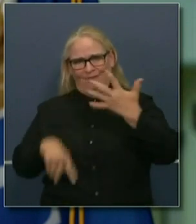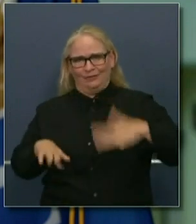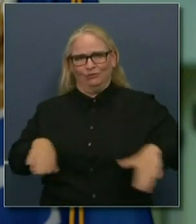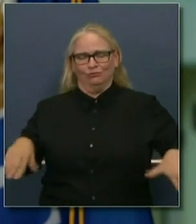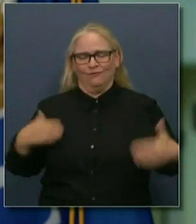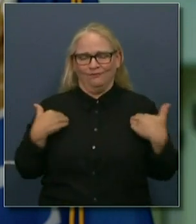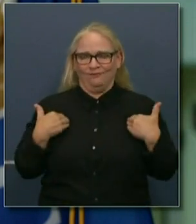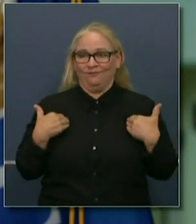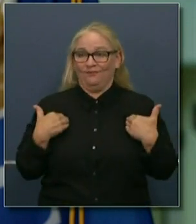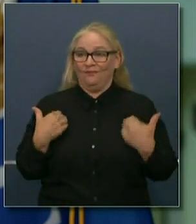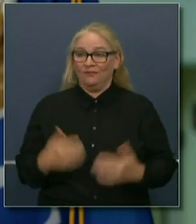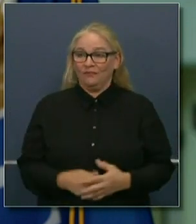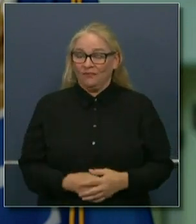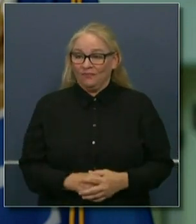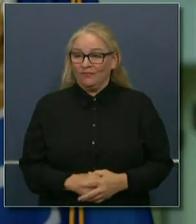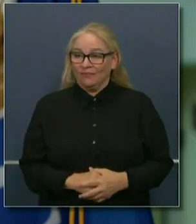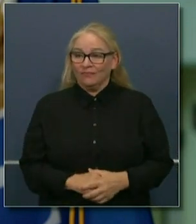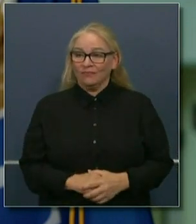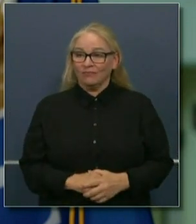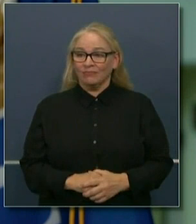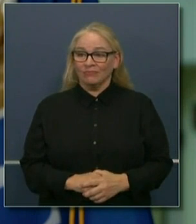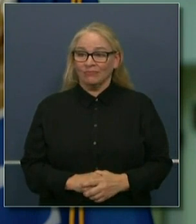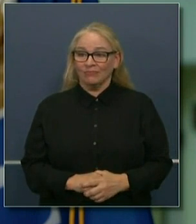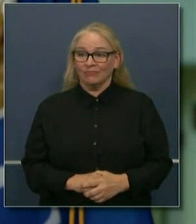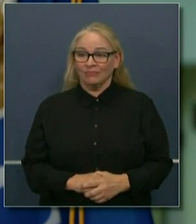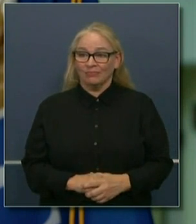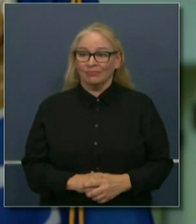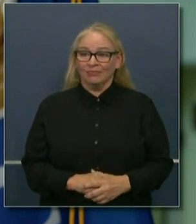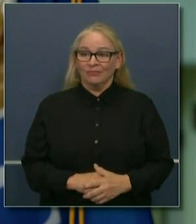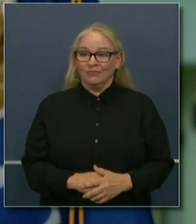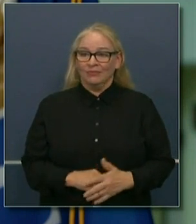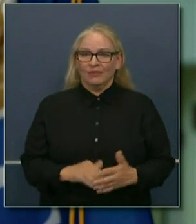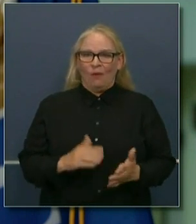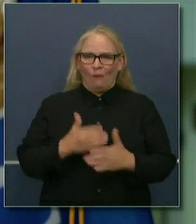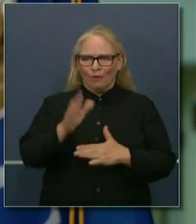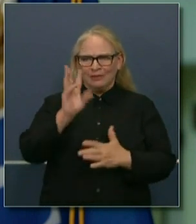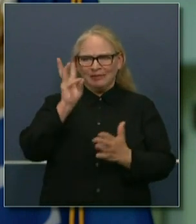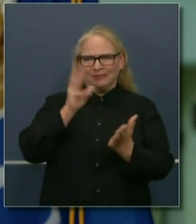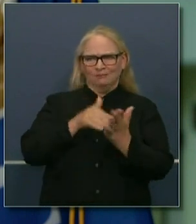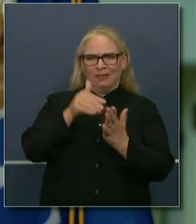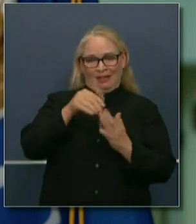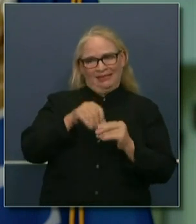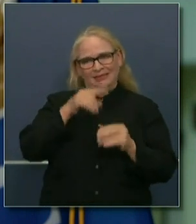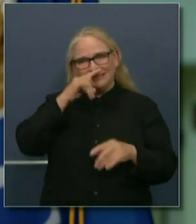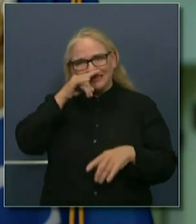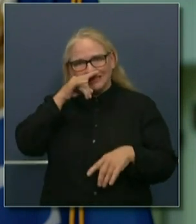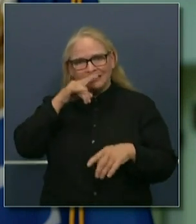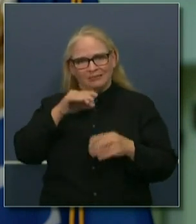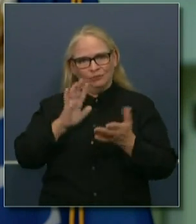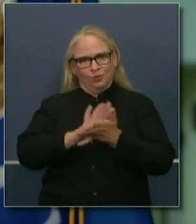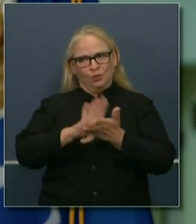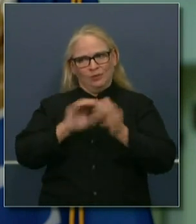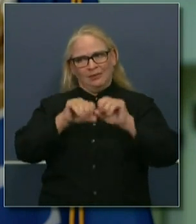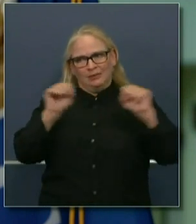million school kids that are part of our public education system here in the state of California, and